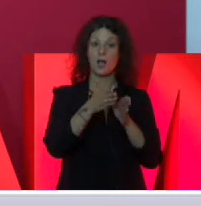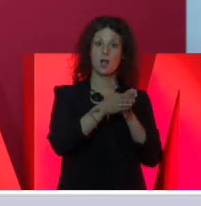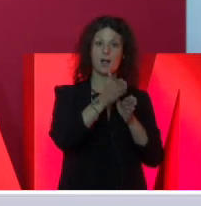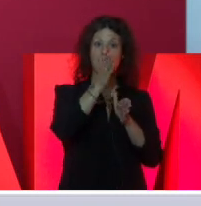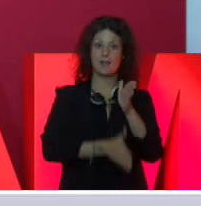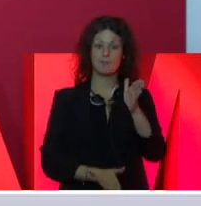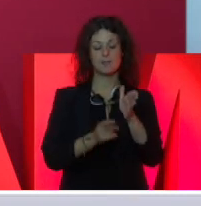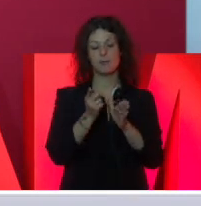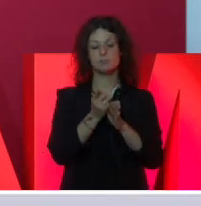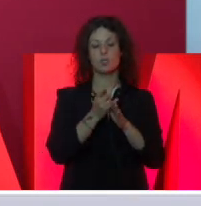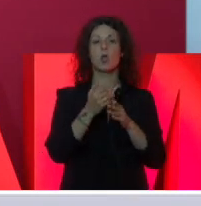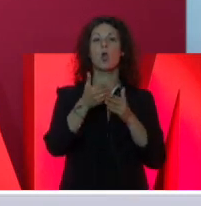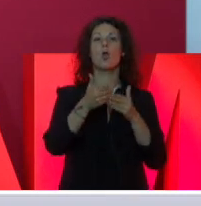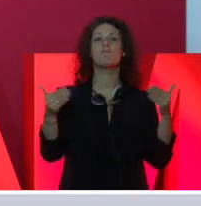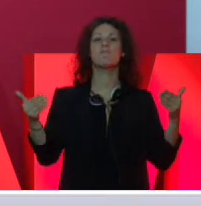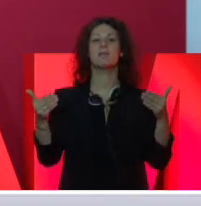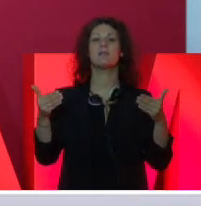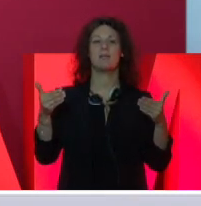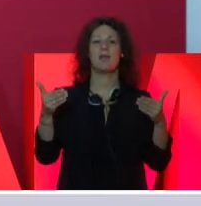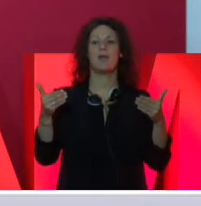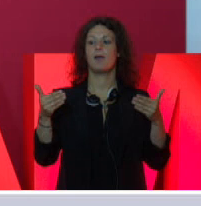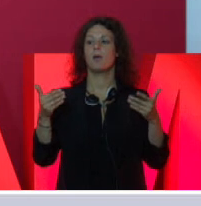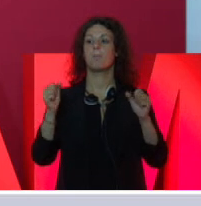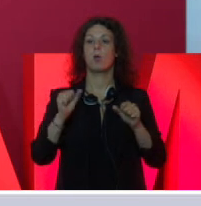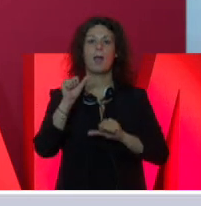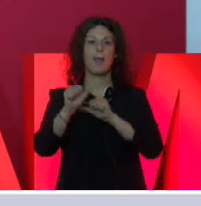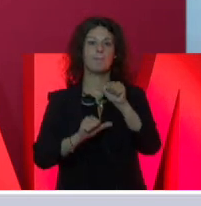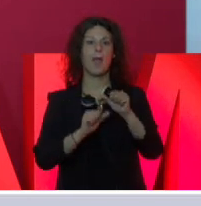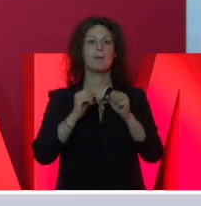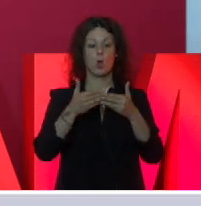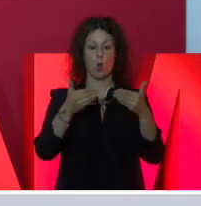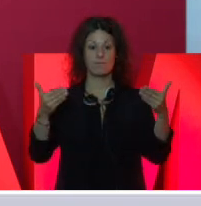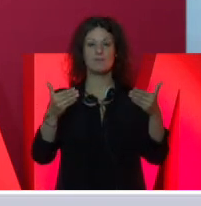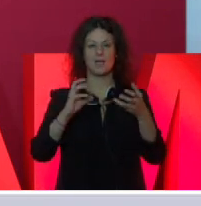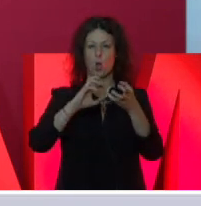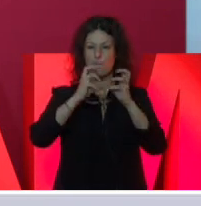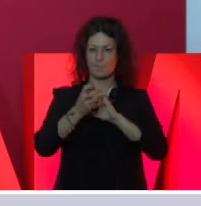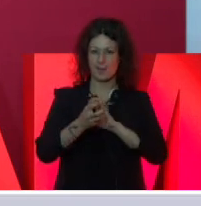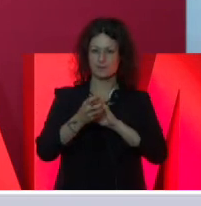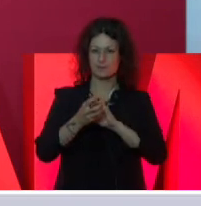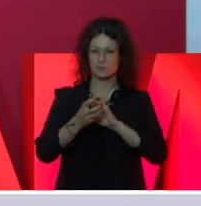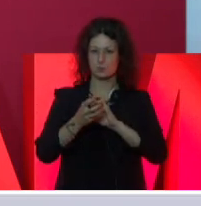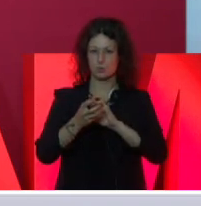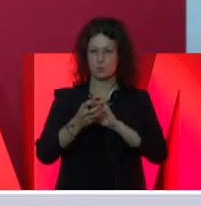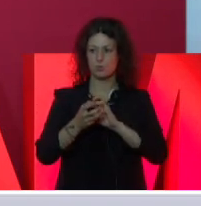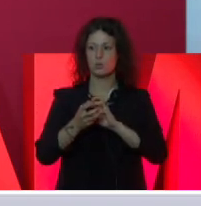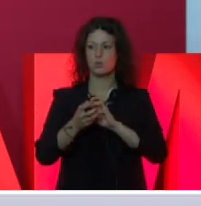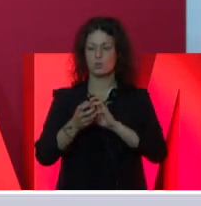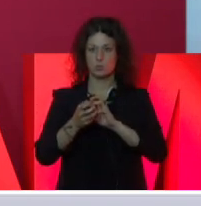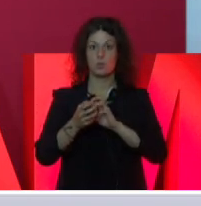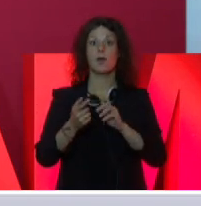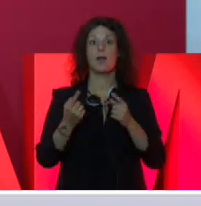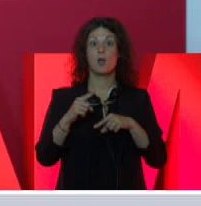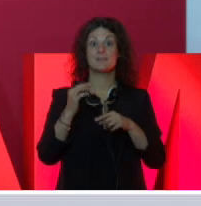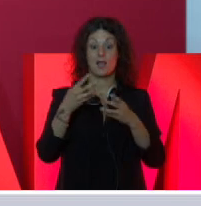decisions. Overall, these borders can be complex, and that's why deep learning works